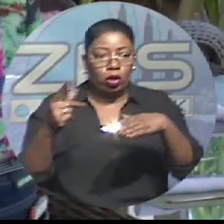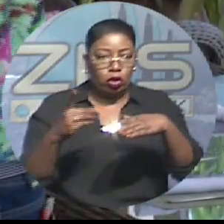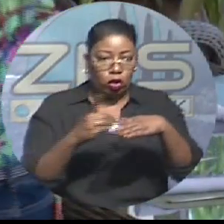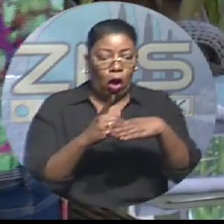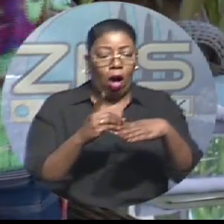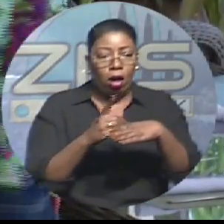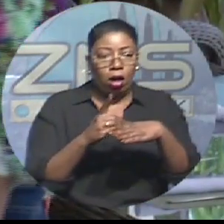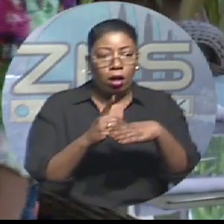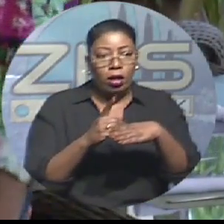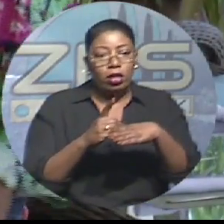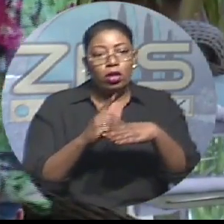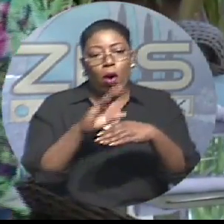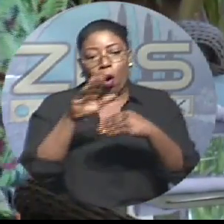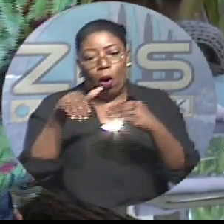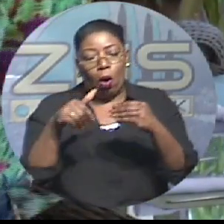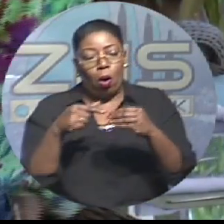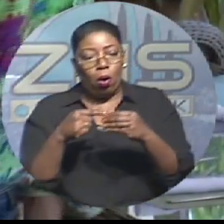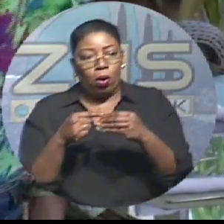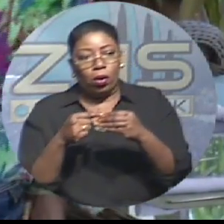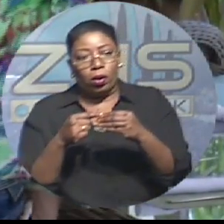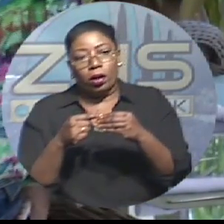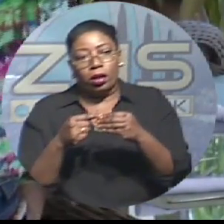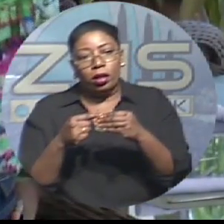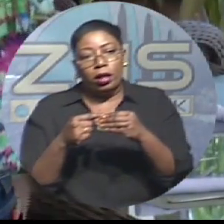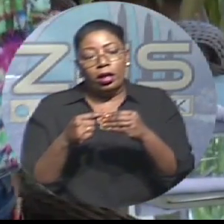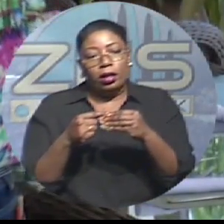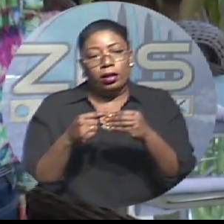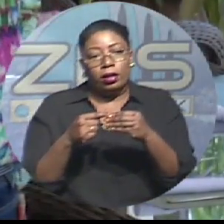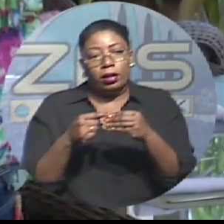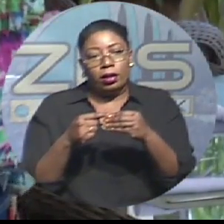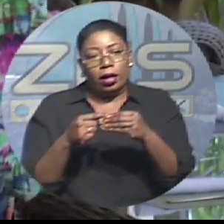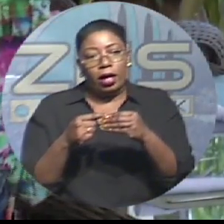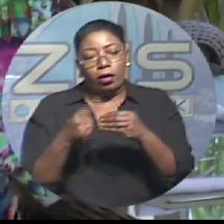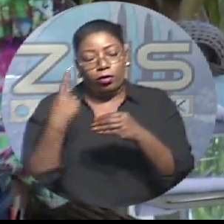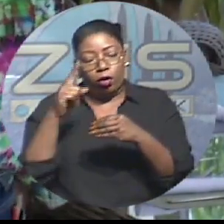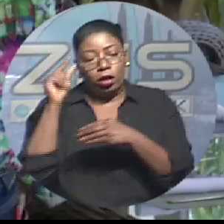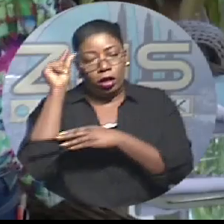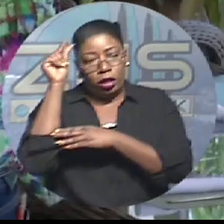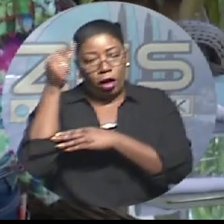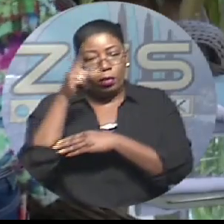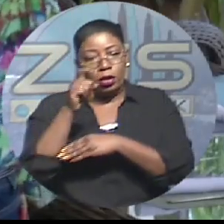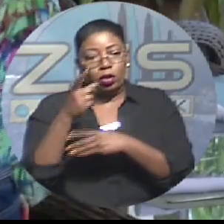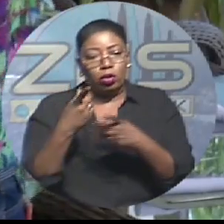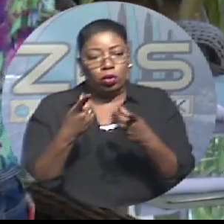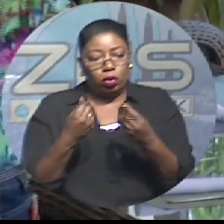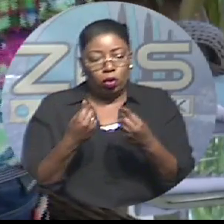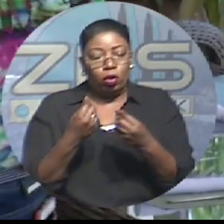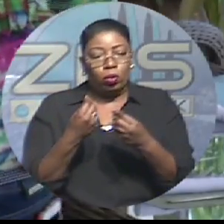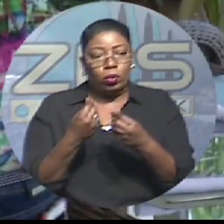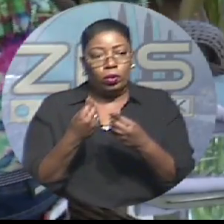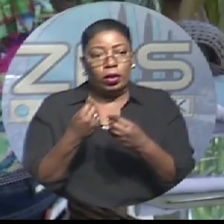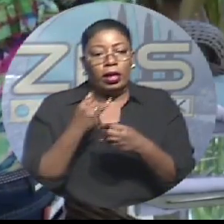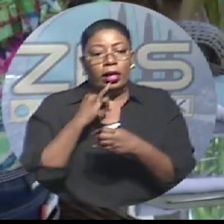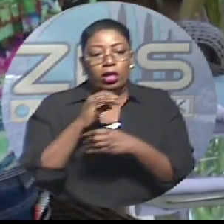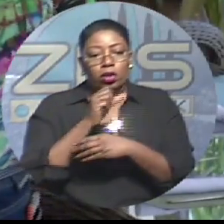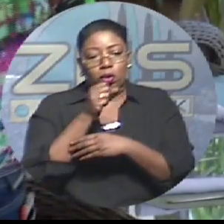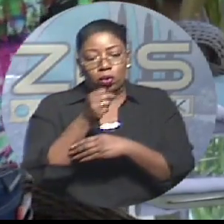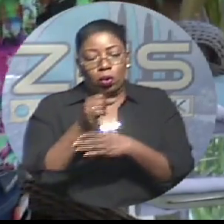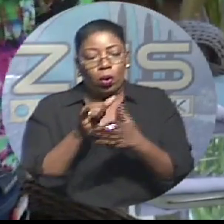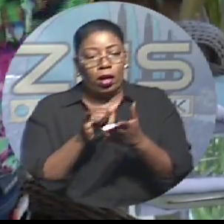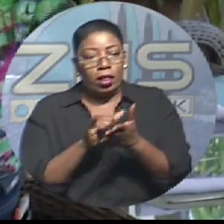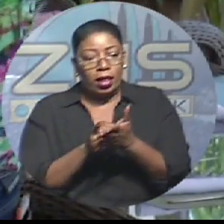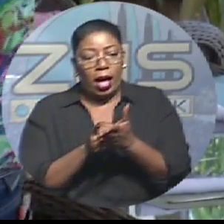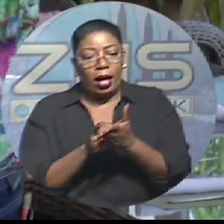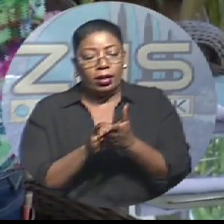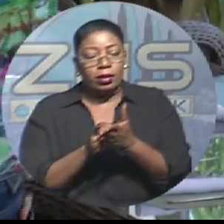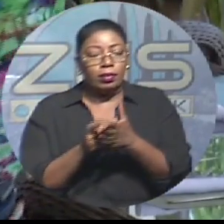to use. So the whole challenge for us now as a government and for Abaco is to ensure that the